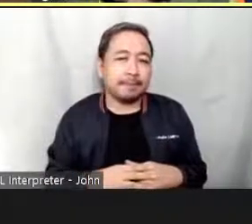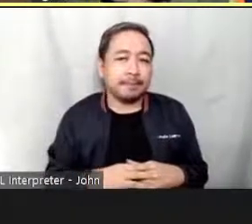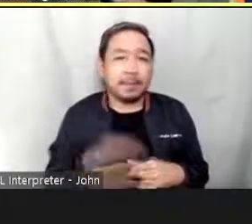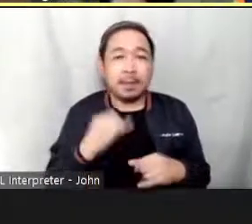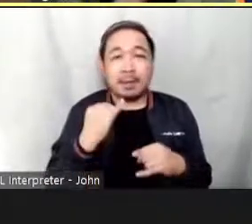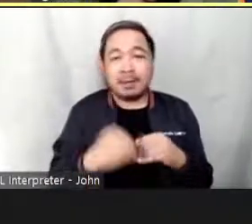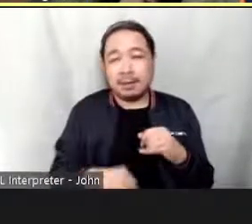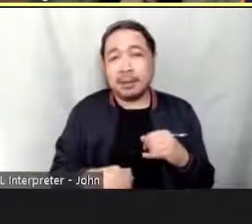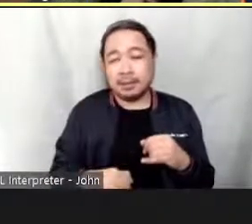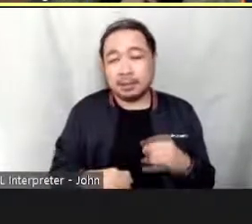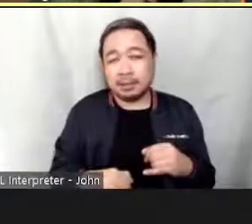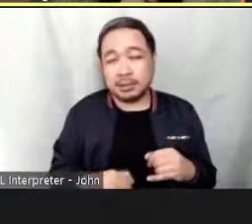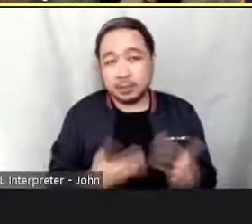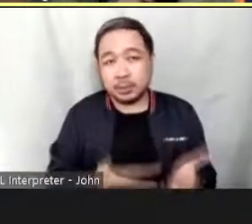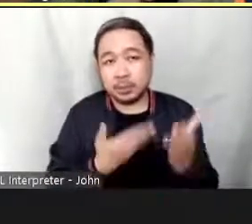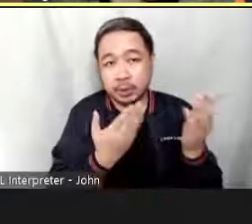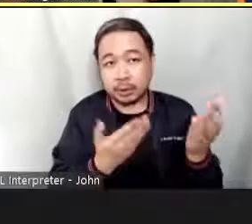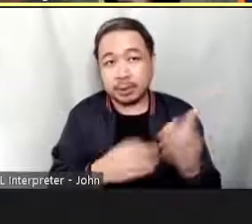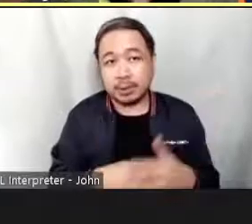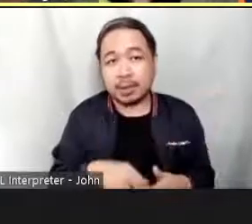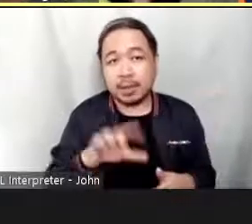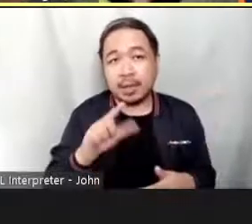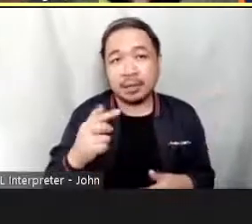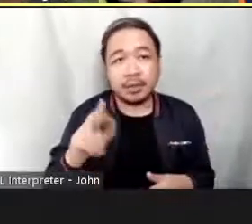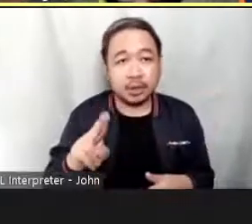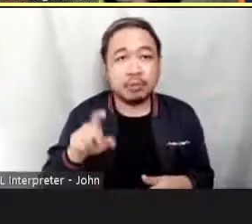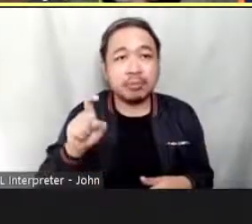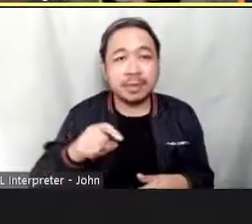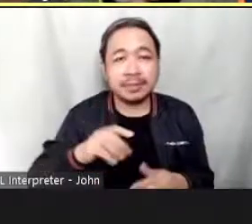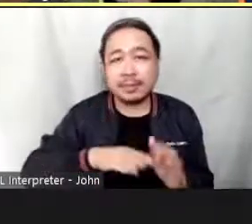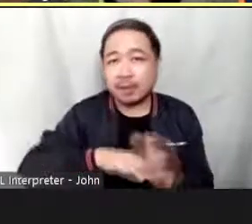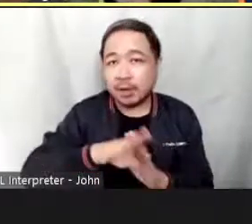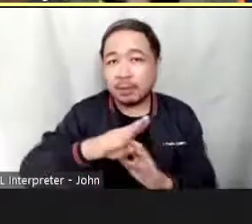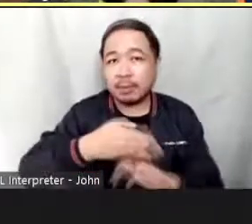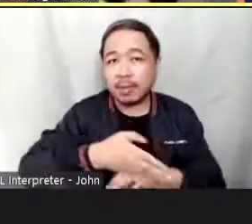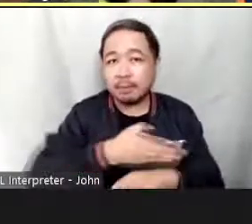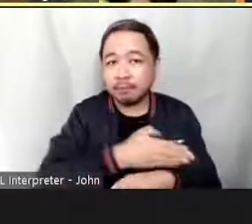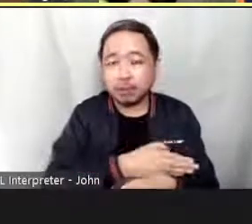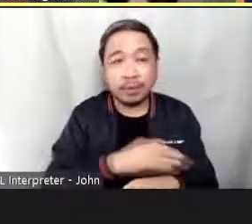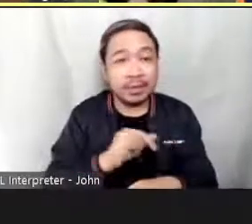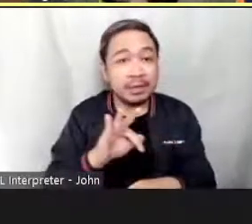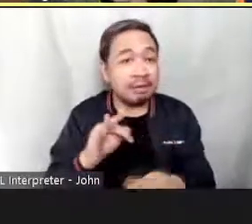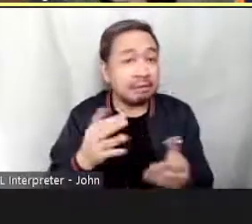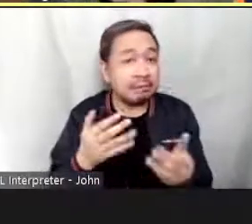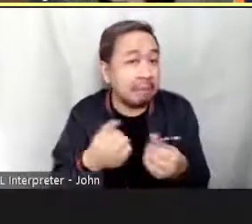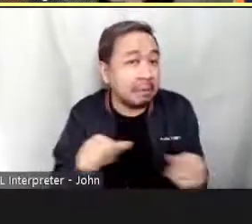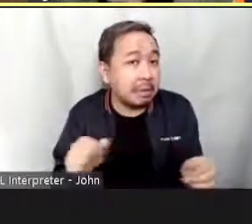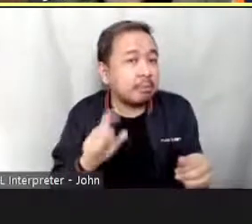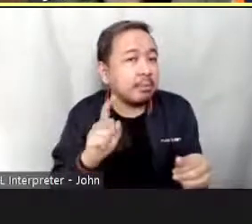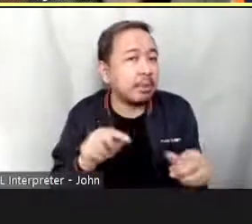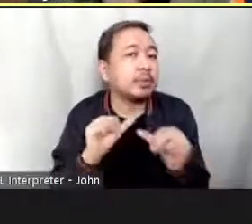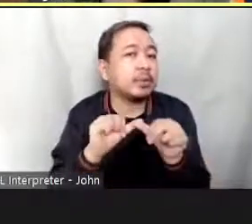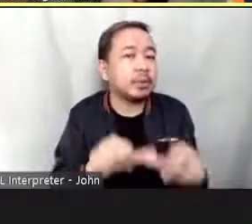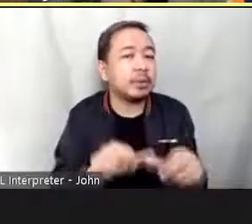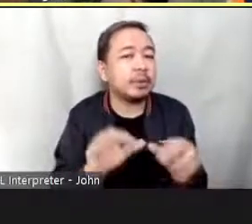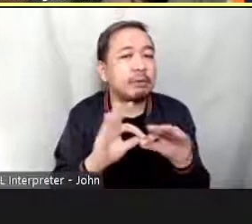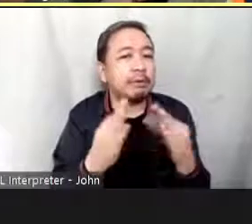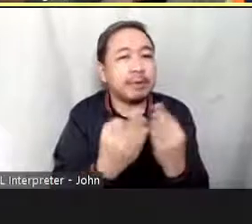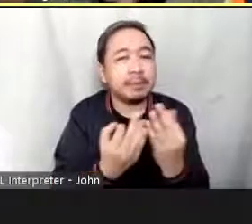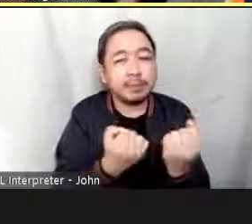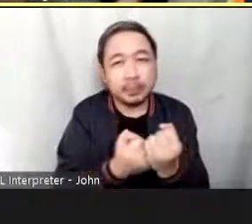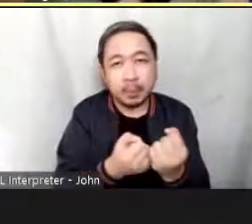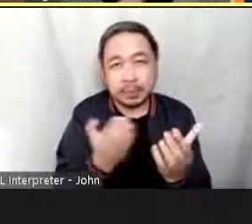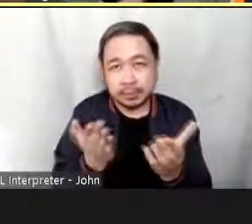recommendations, the LGUs to develop or improve, if there is any, and sustain family support